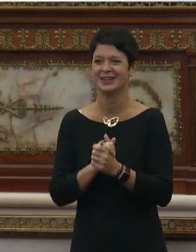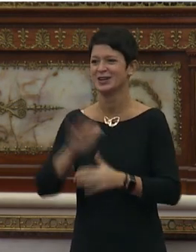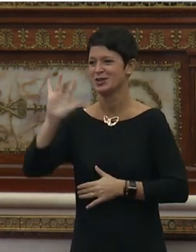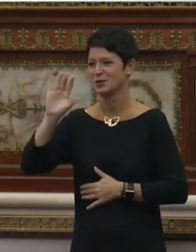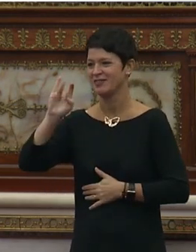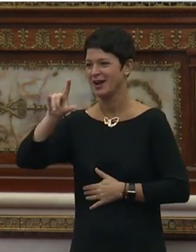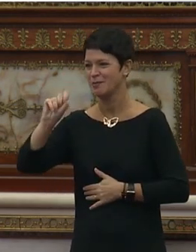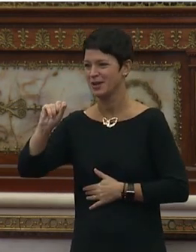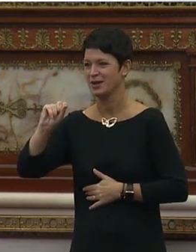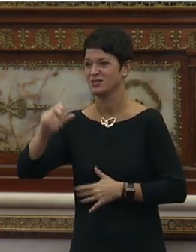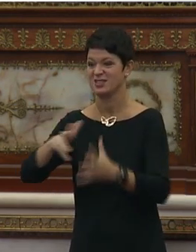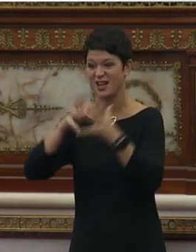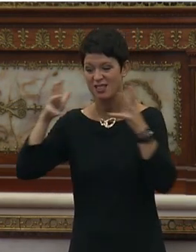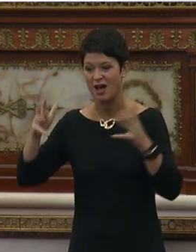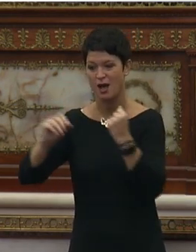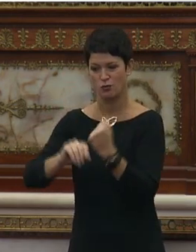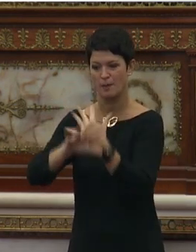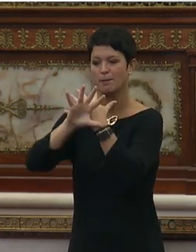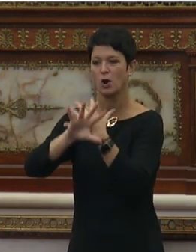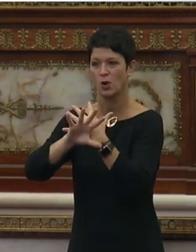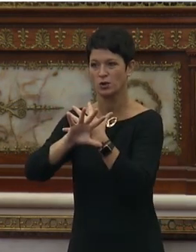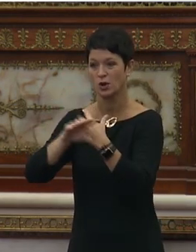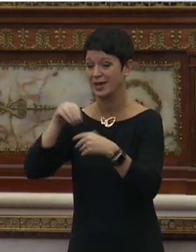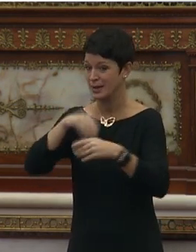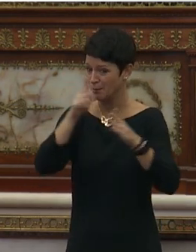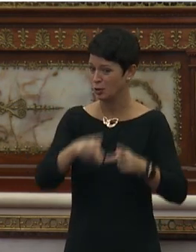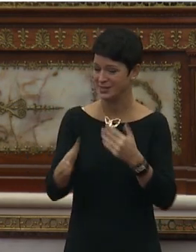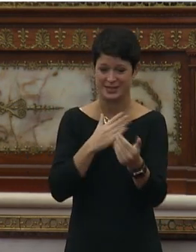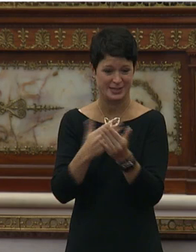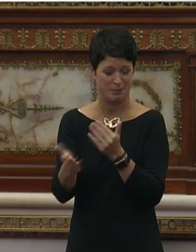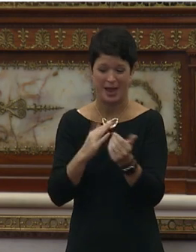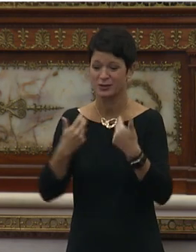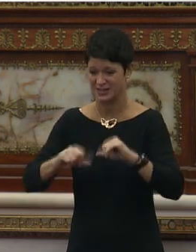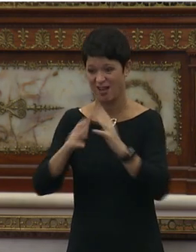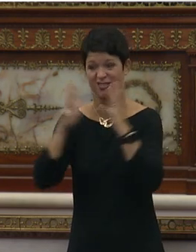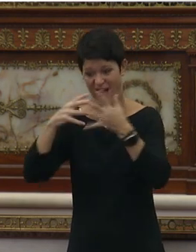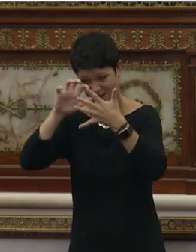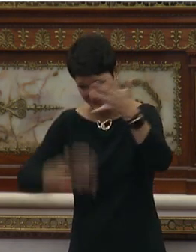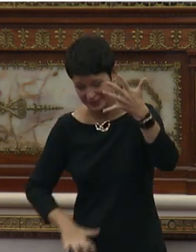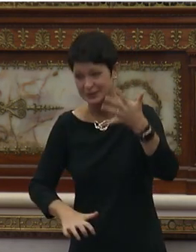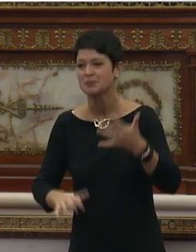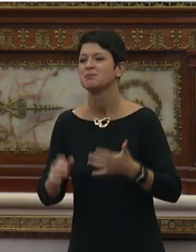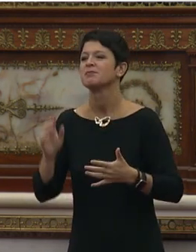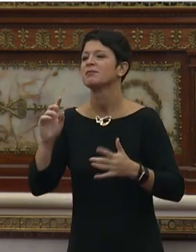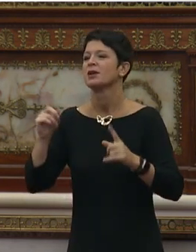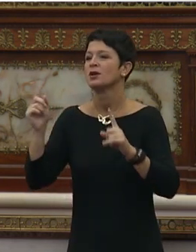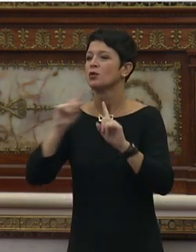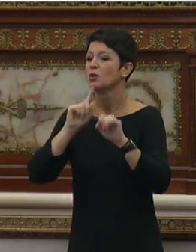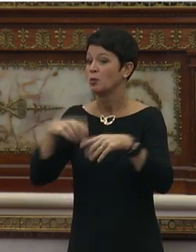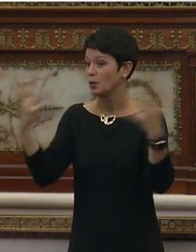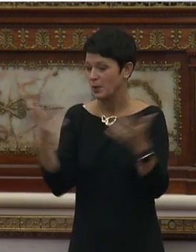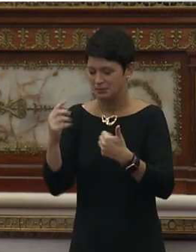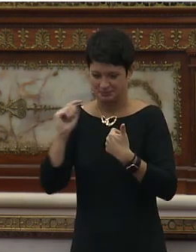25 bills is a lot, remotely or in person, either way. Mr. Decker, would you please read that